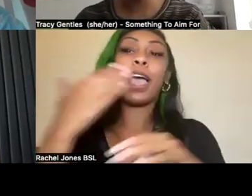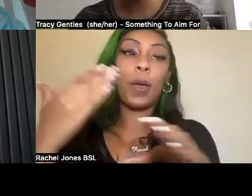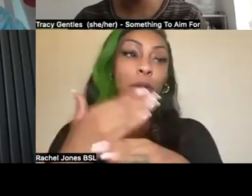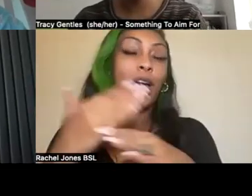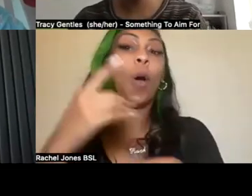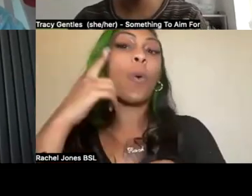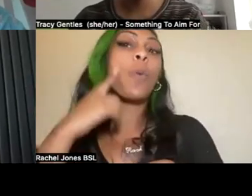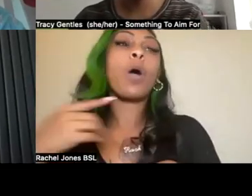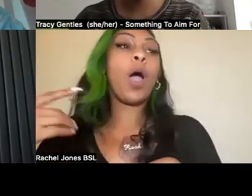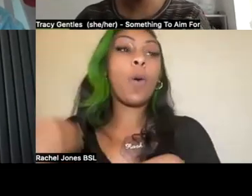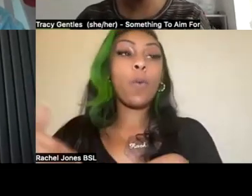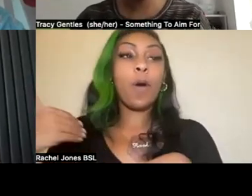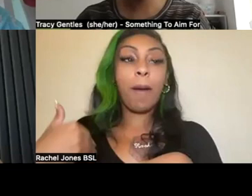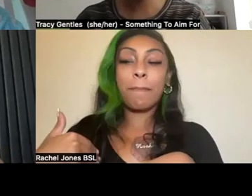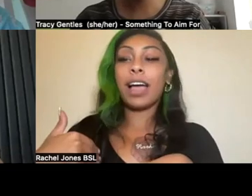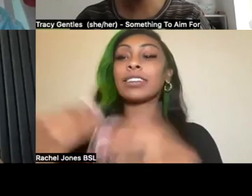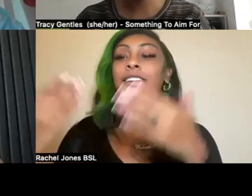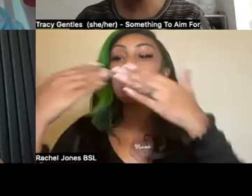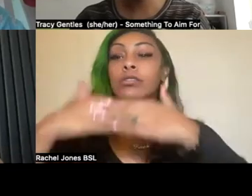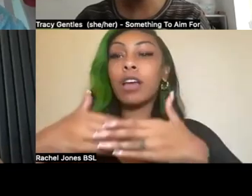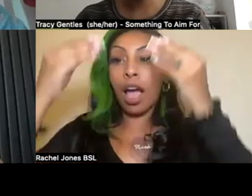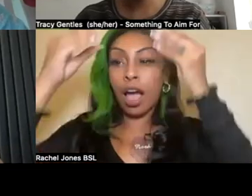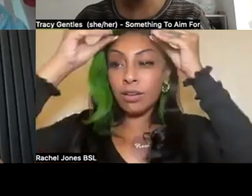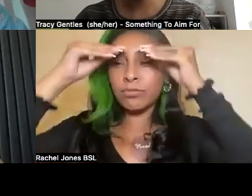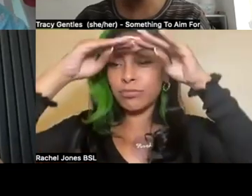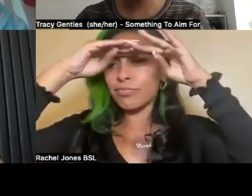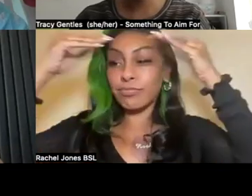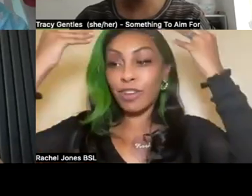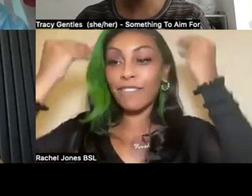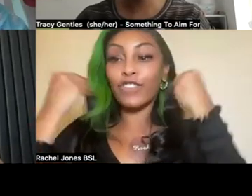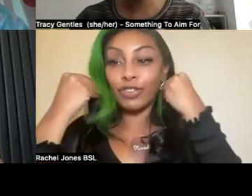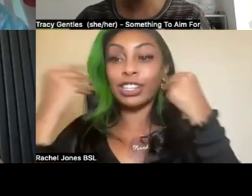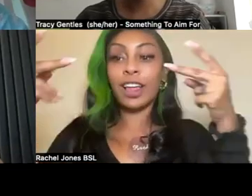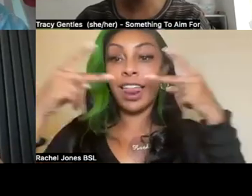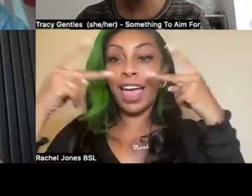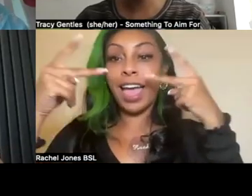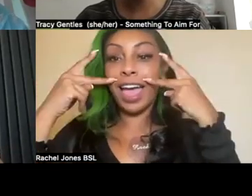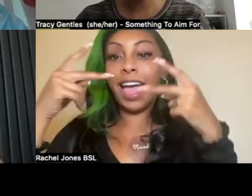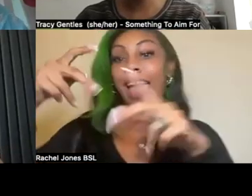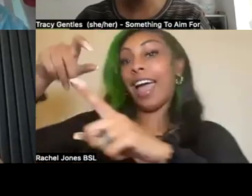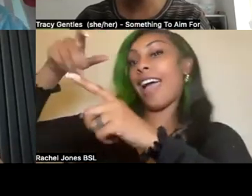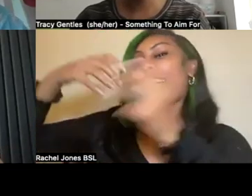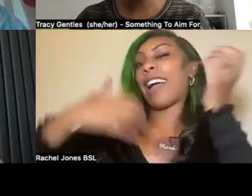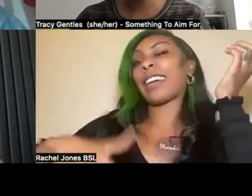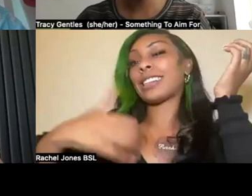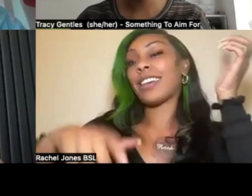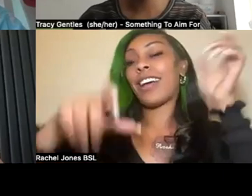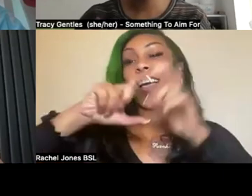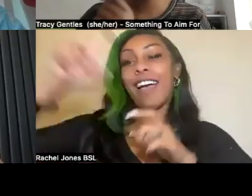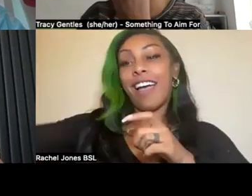a dark brown bob, a fringe and glasses, and I have a guitar hanging on the wall behind me.